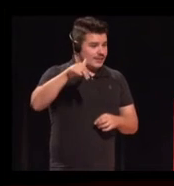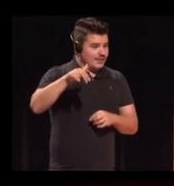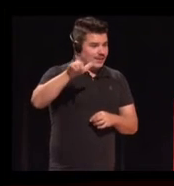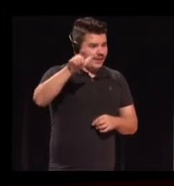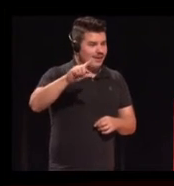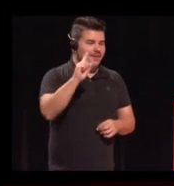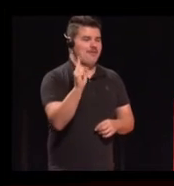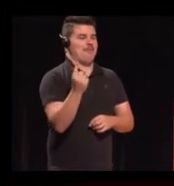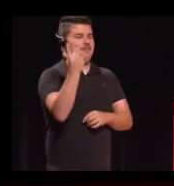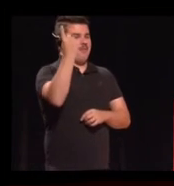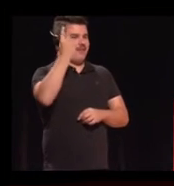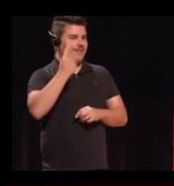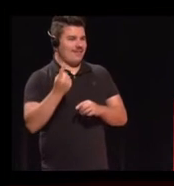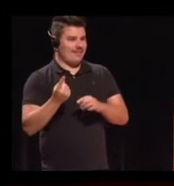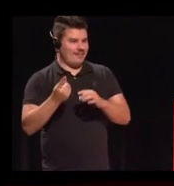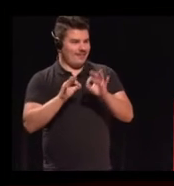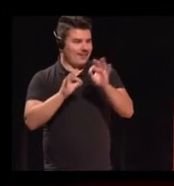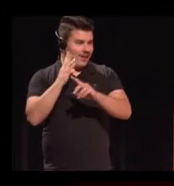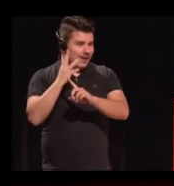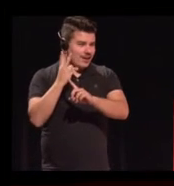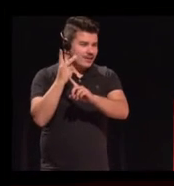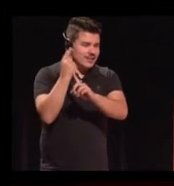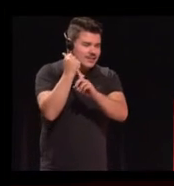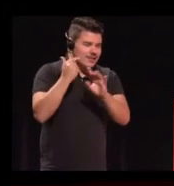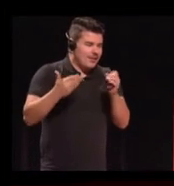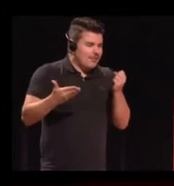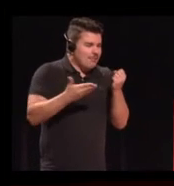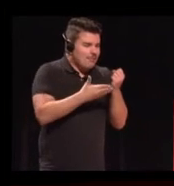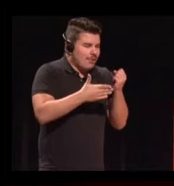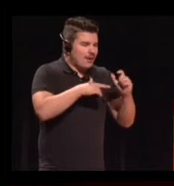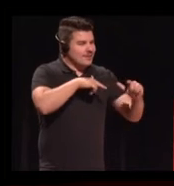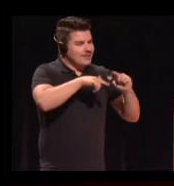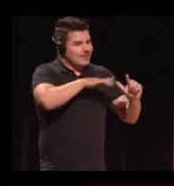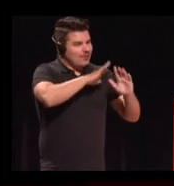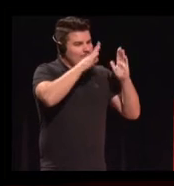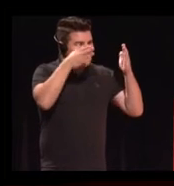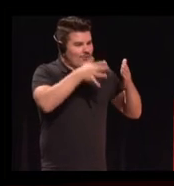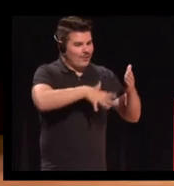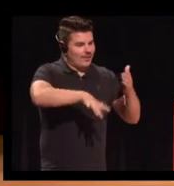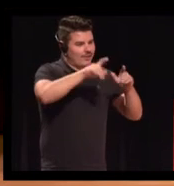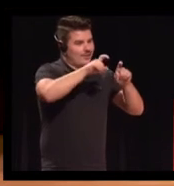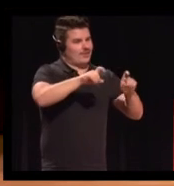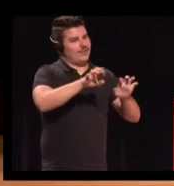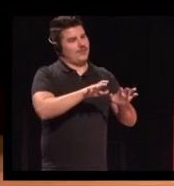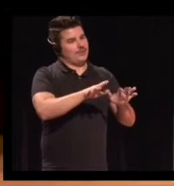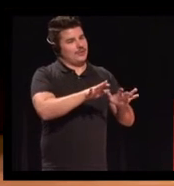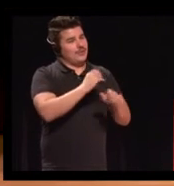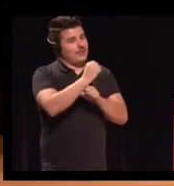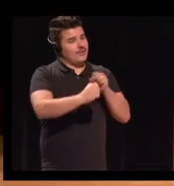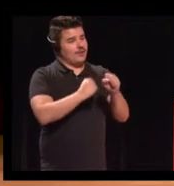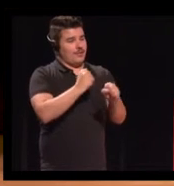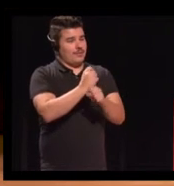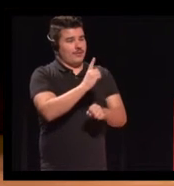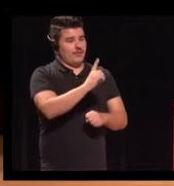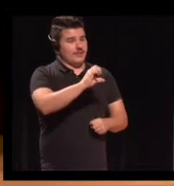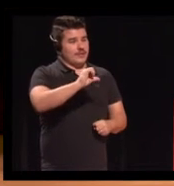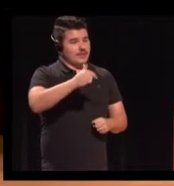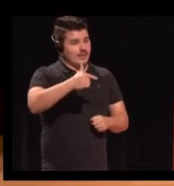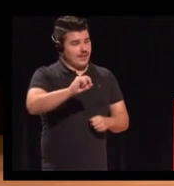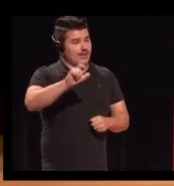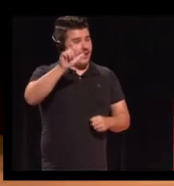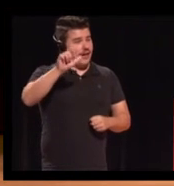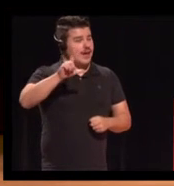an entire work in computational media. And that was in the 70s. And Lillian, one of her most